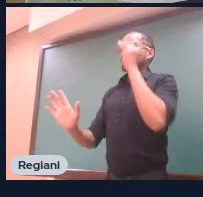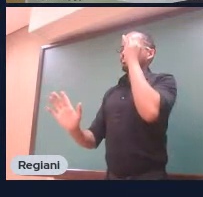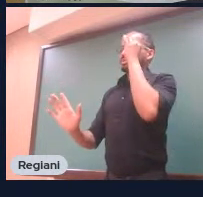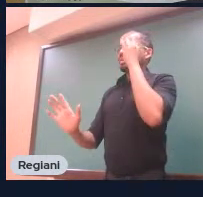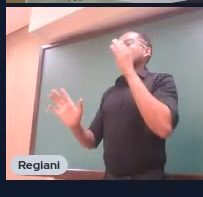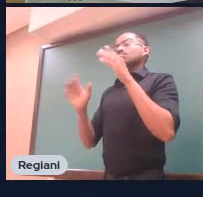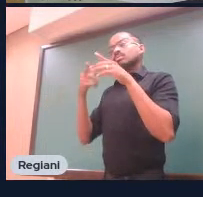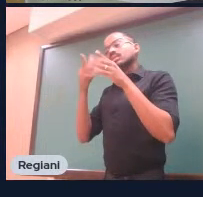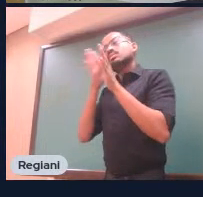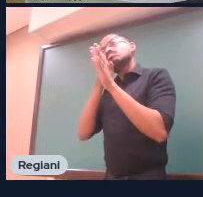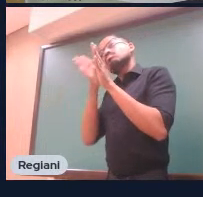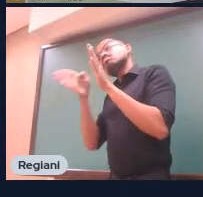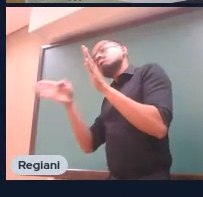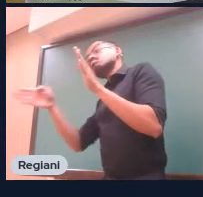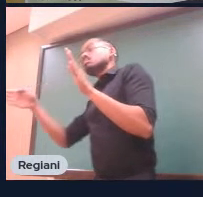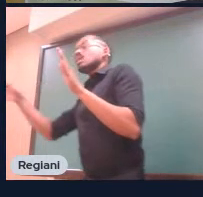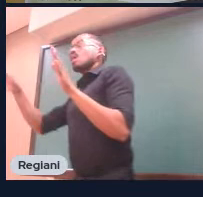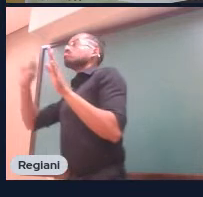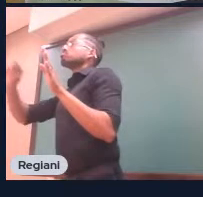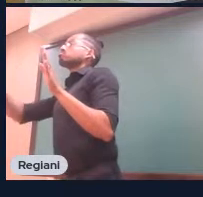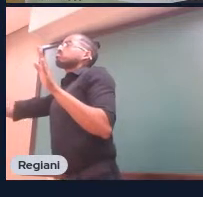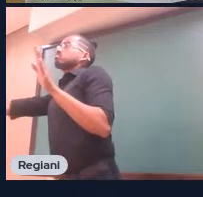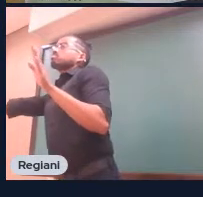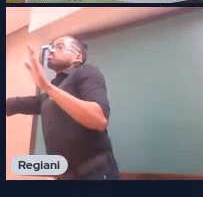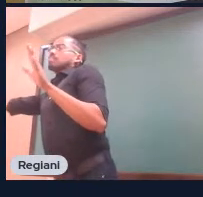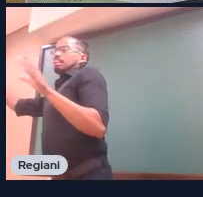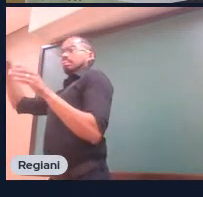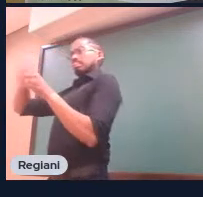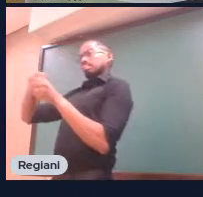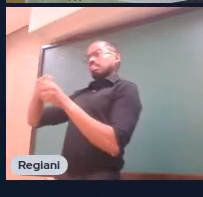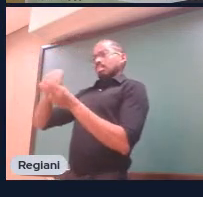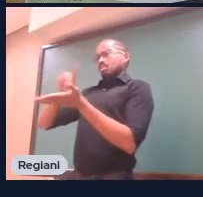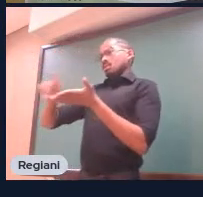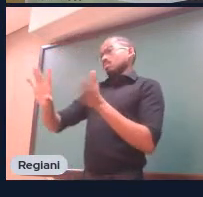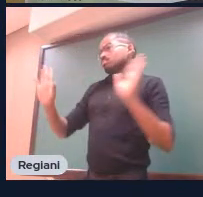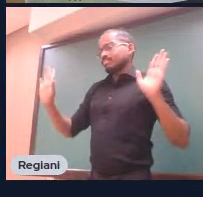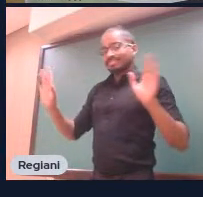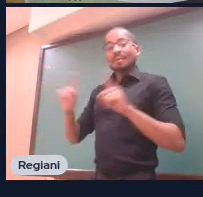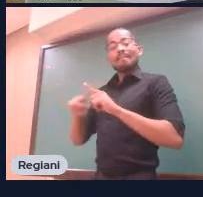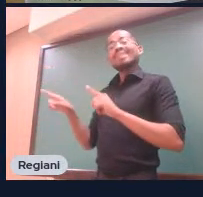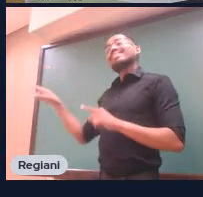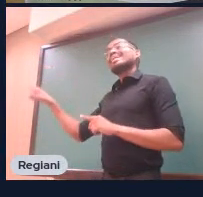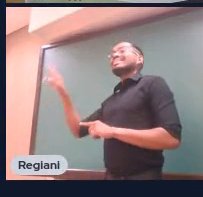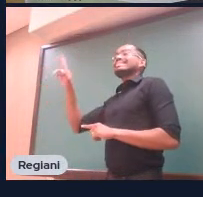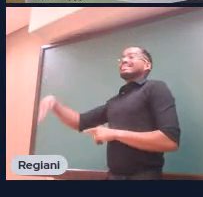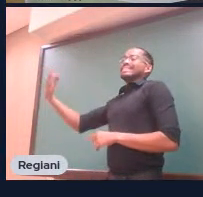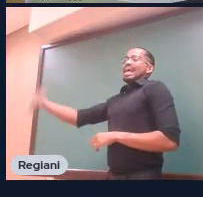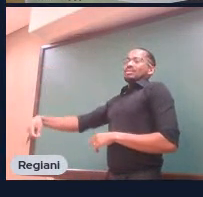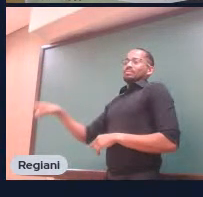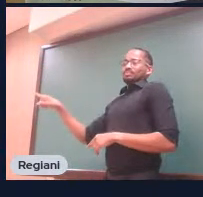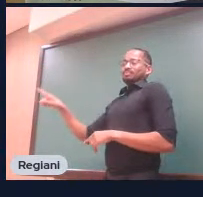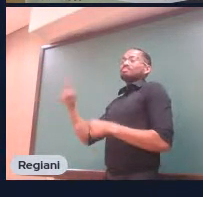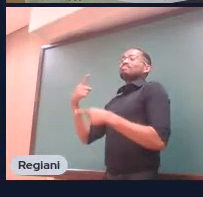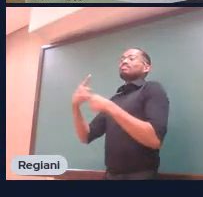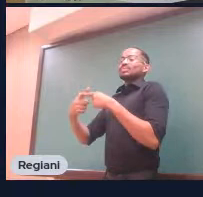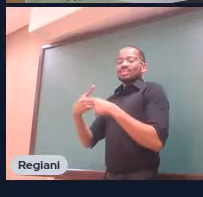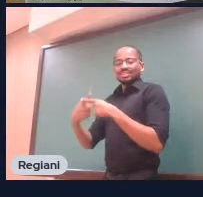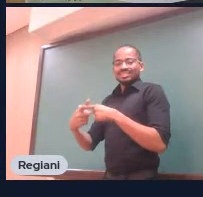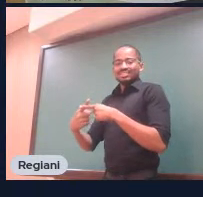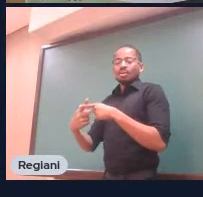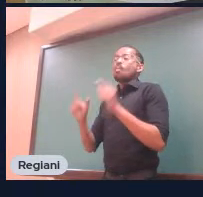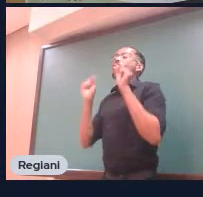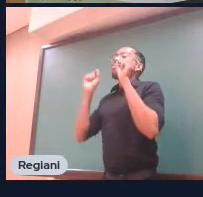grammar, a list of basic irregularities. But Erding was right. What is common is, of course, a focus